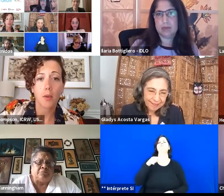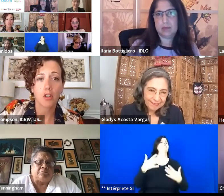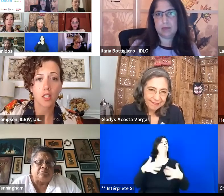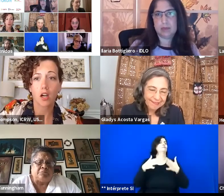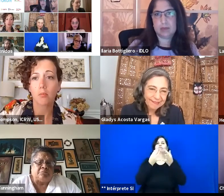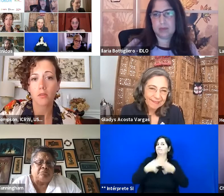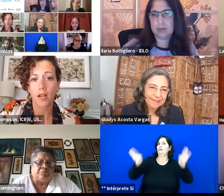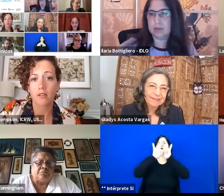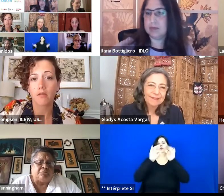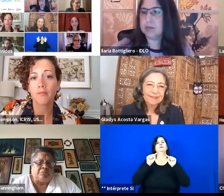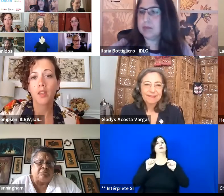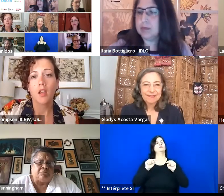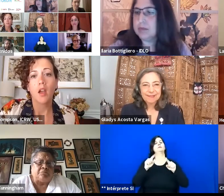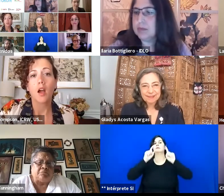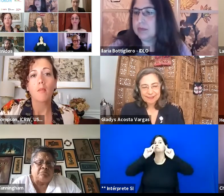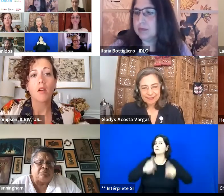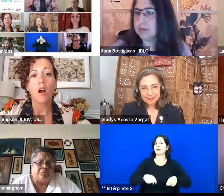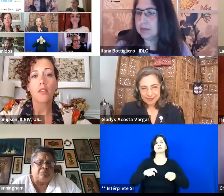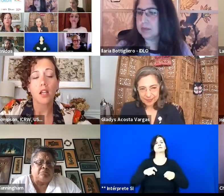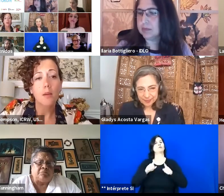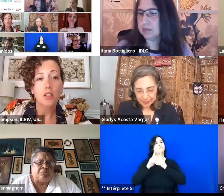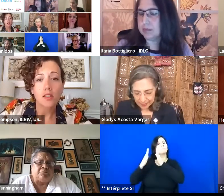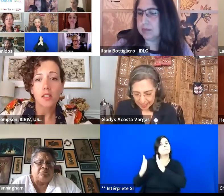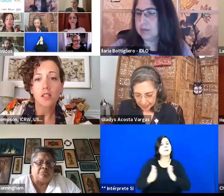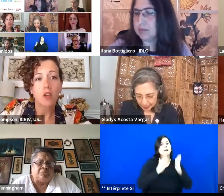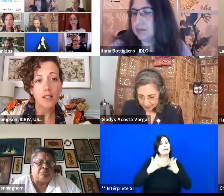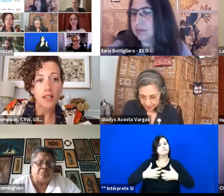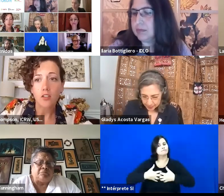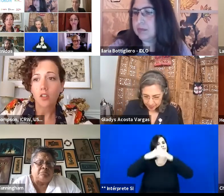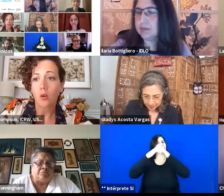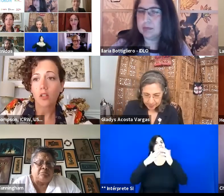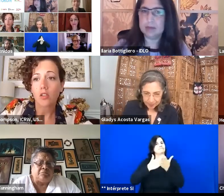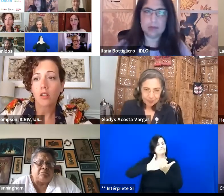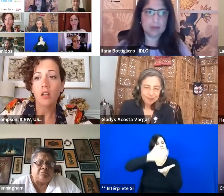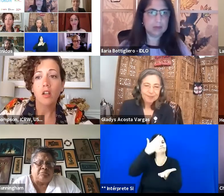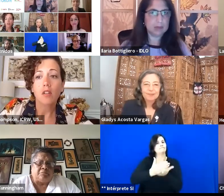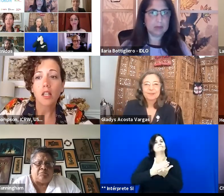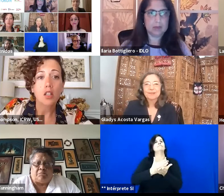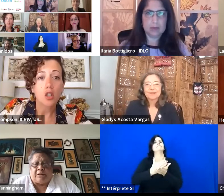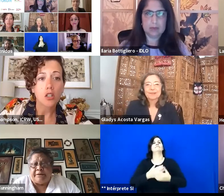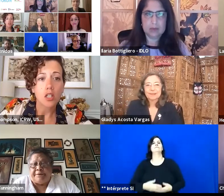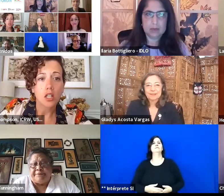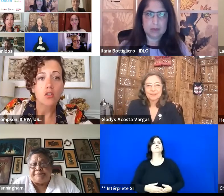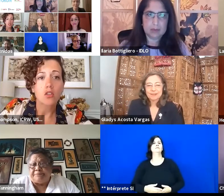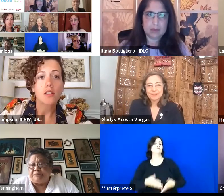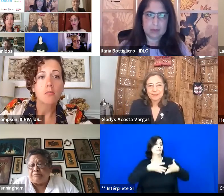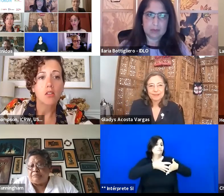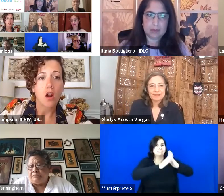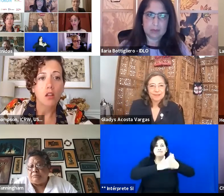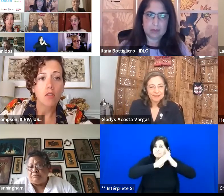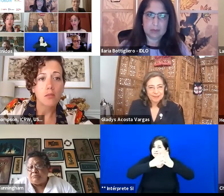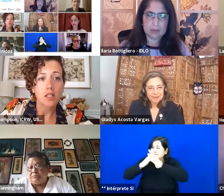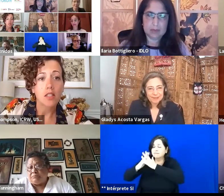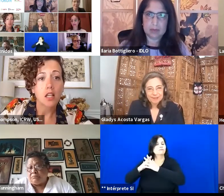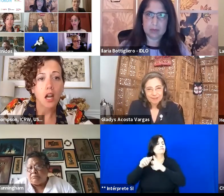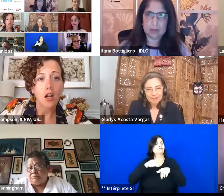painless from a budgetary perspective. On the Economic Justice and Rights Action Coalition, really encouraging countries to make